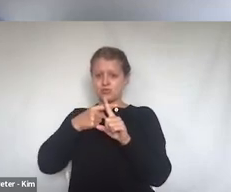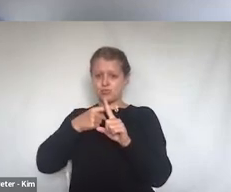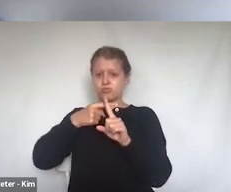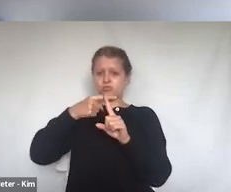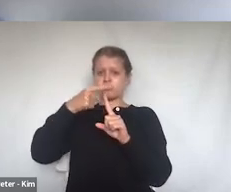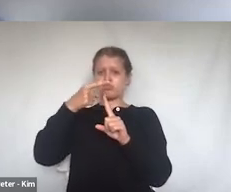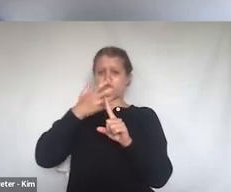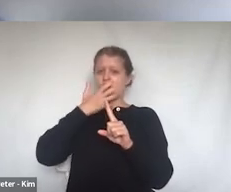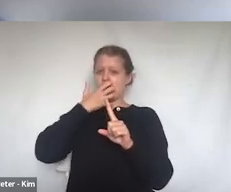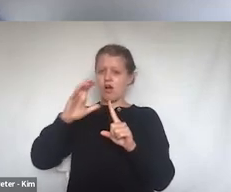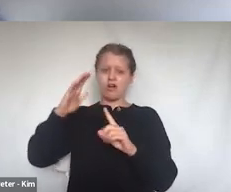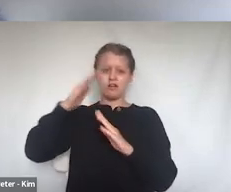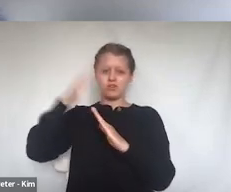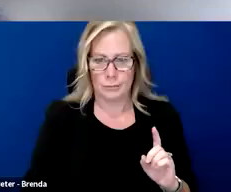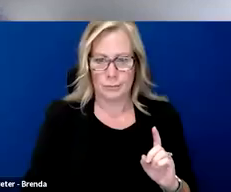those indoor temperatures are peaking?